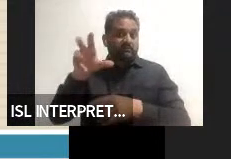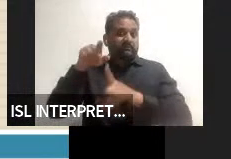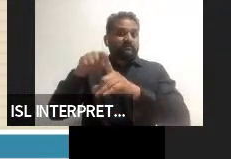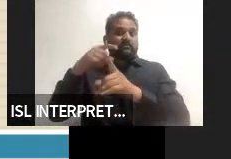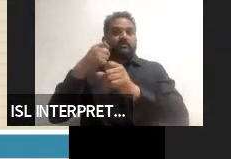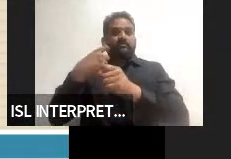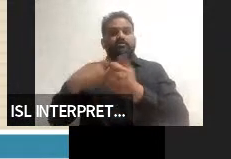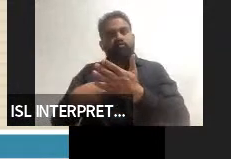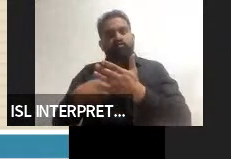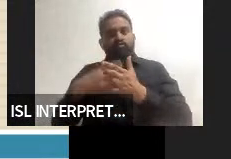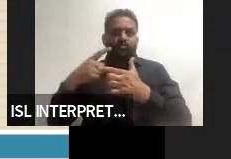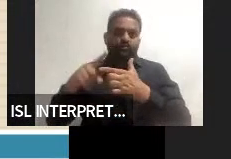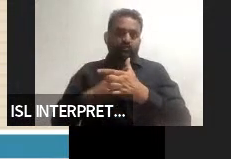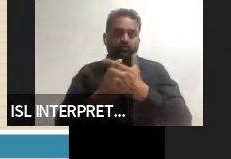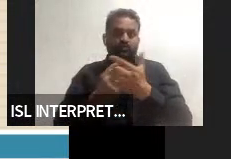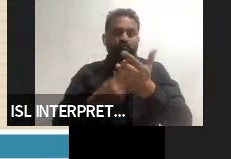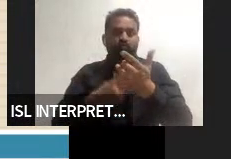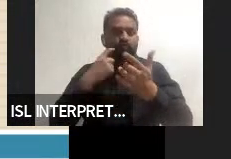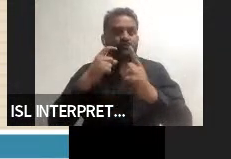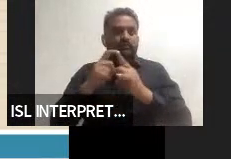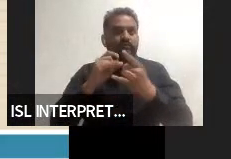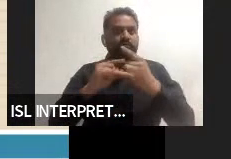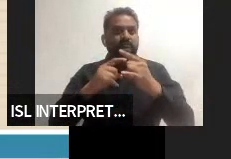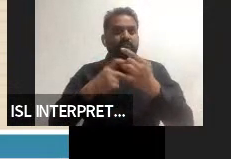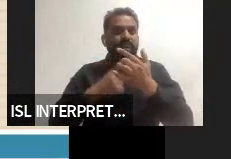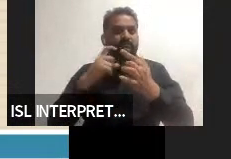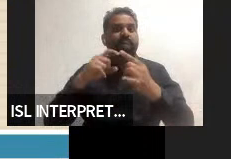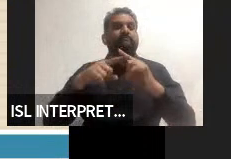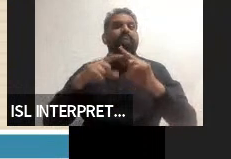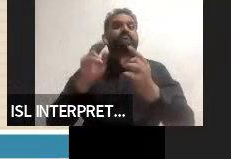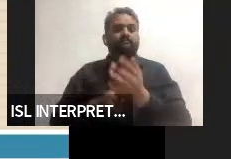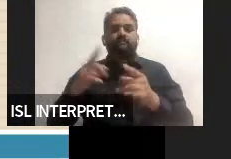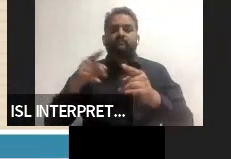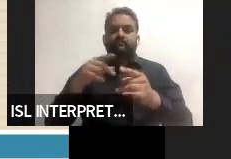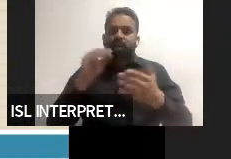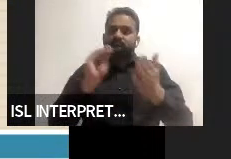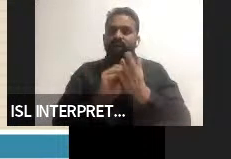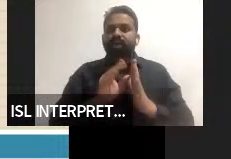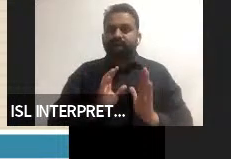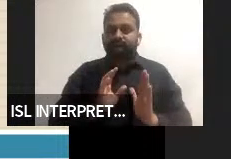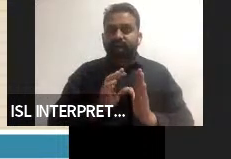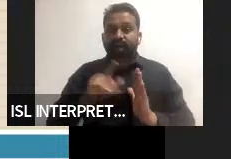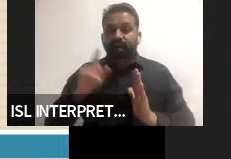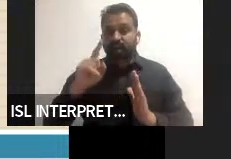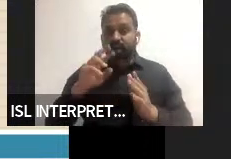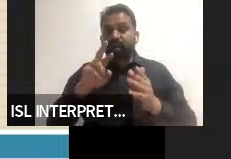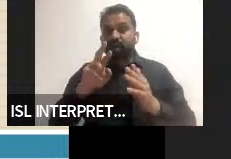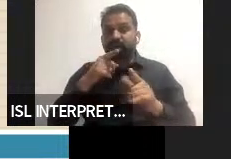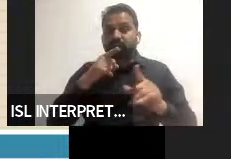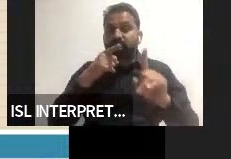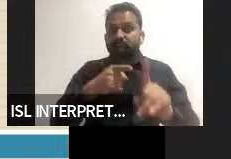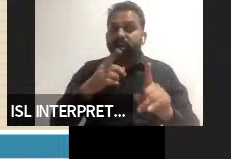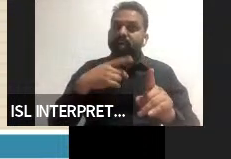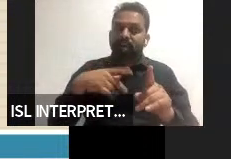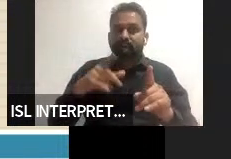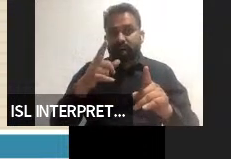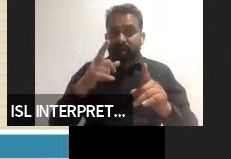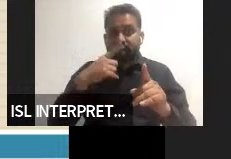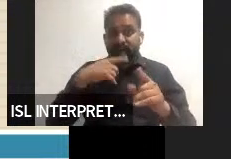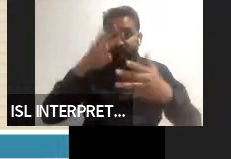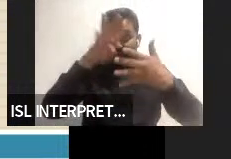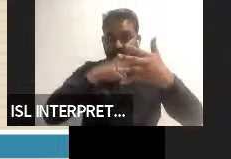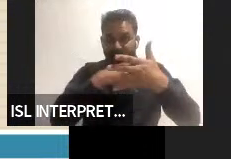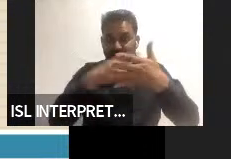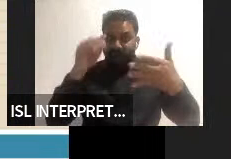if it is written in the table of content, it will be very clear. But of course, substantive part will also be seen, but the table of content is